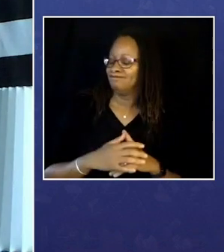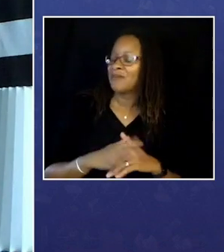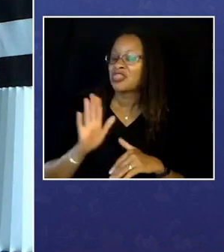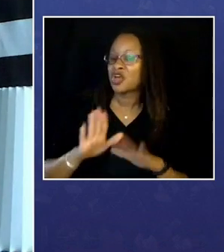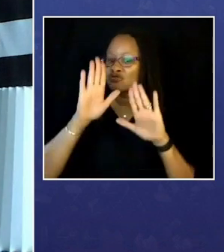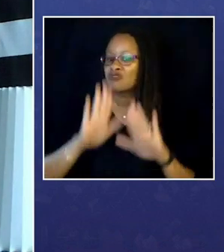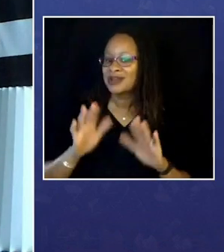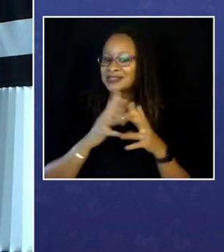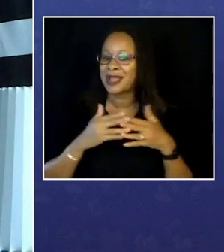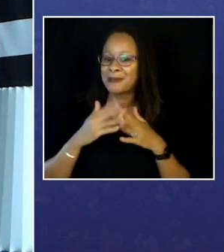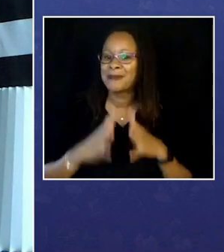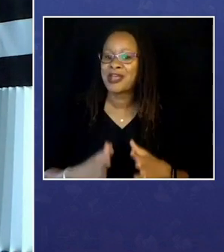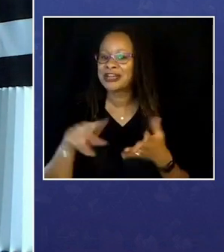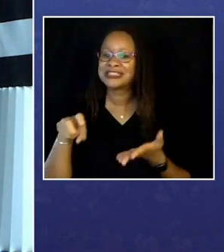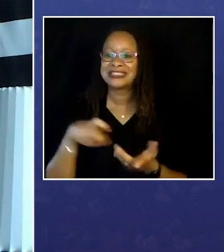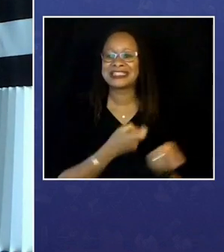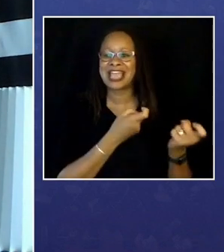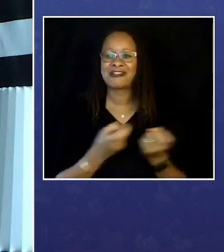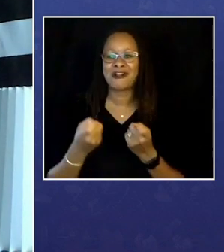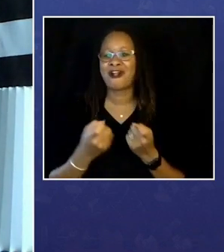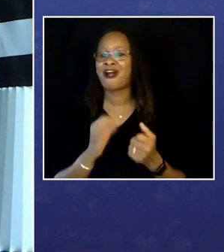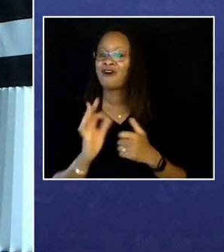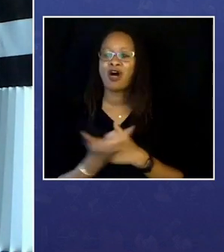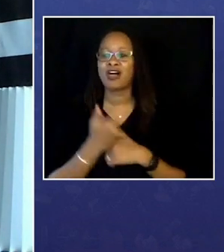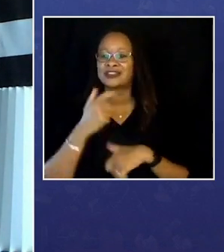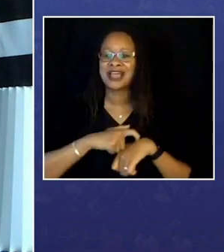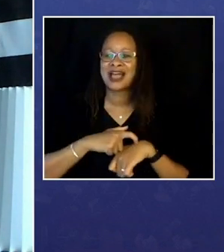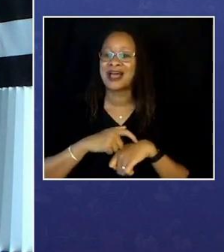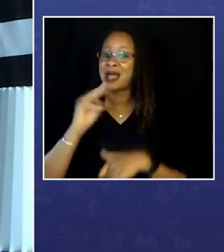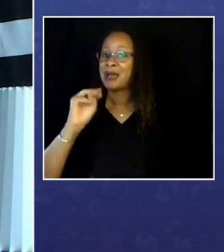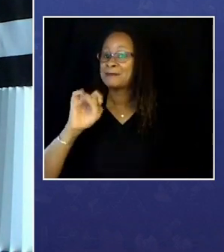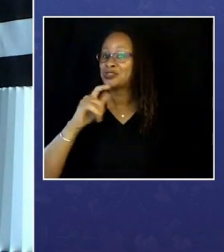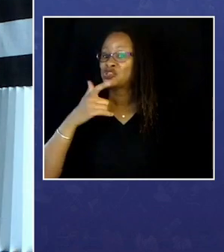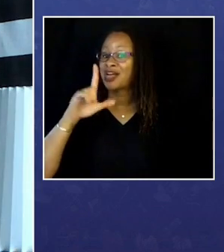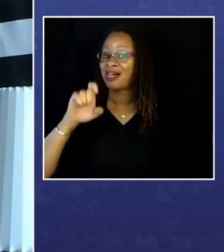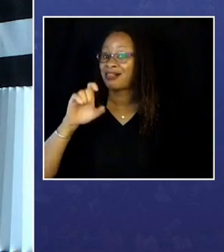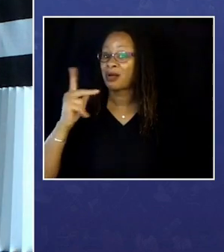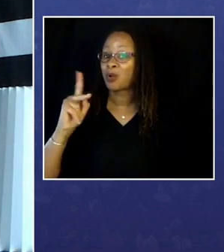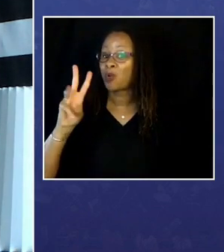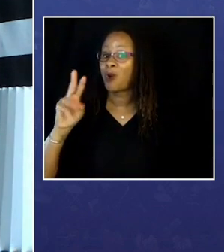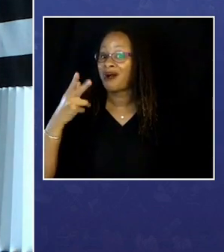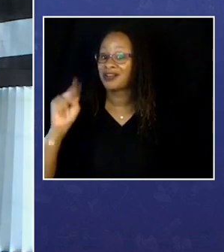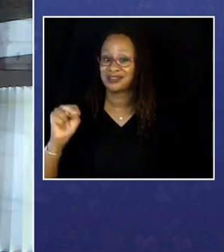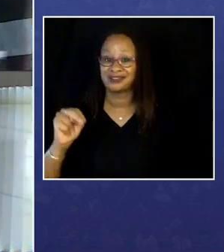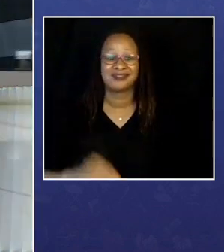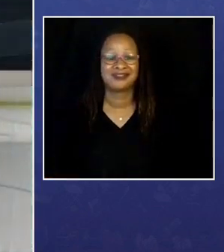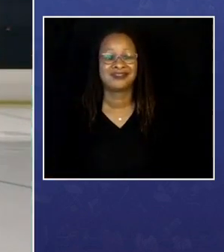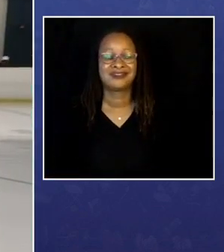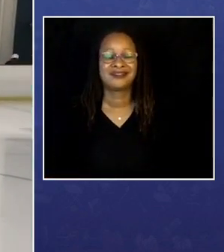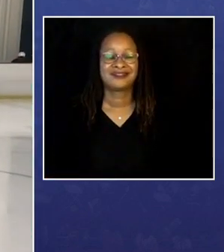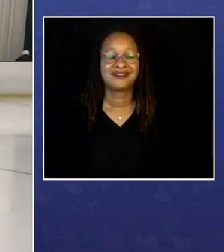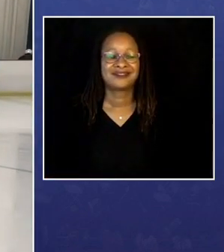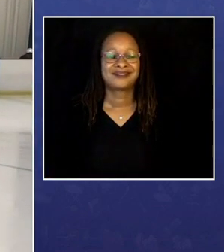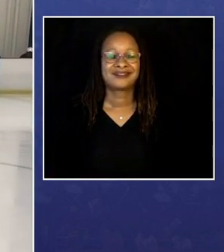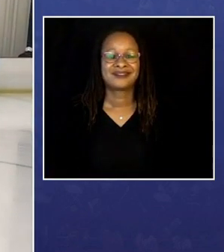the greatest American figure skater of all time. Michelle Kwan, everybody.